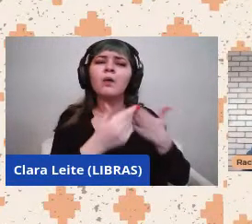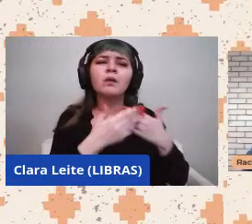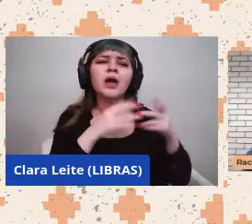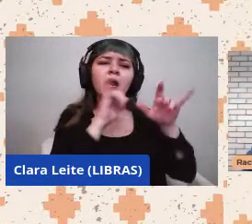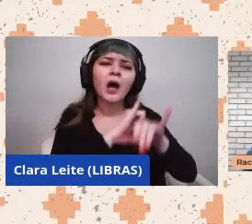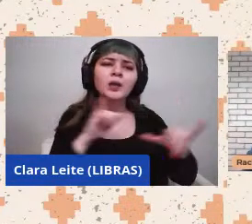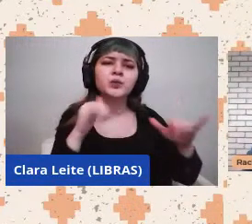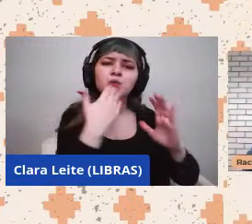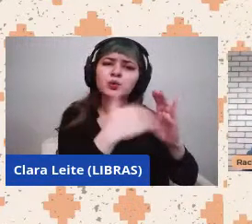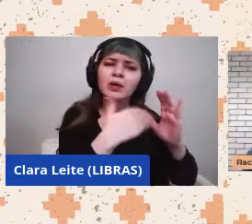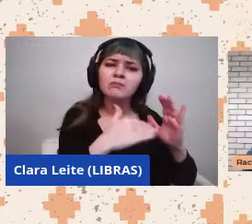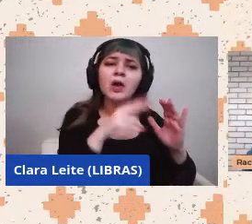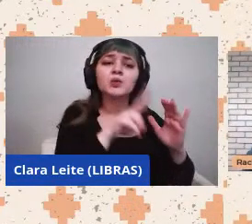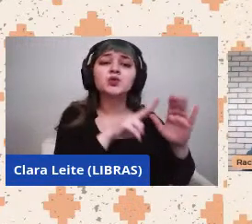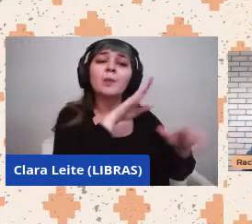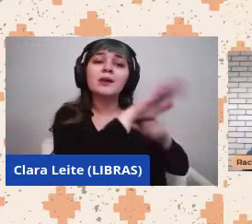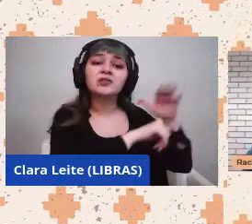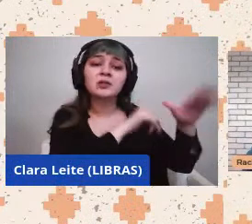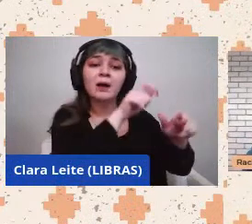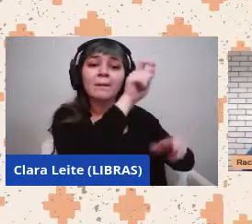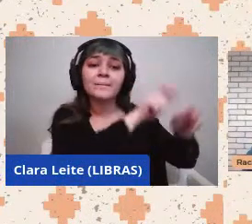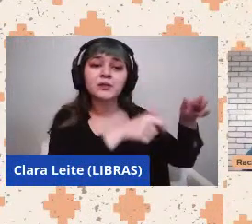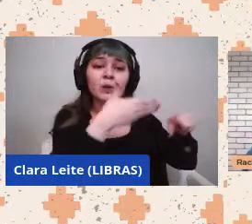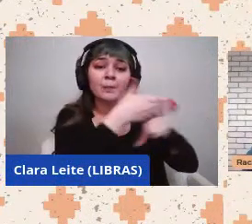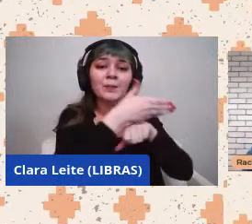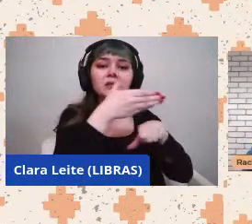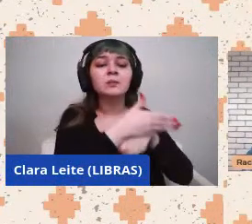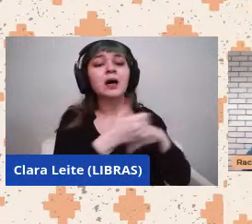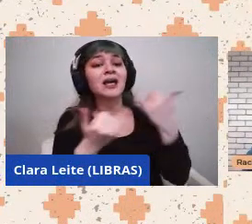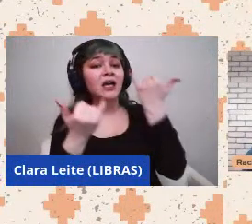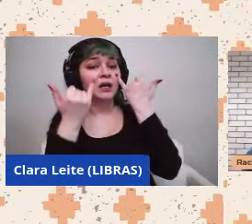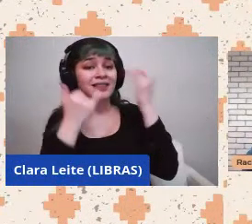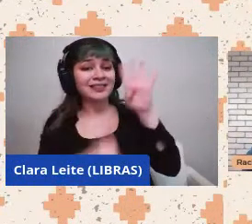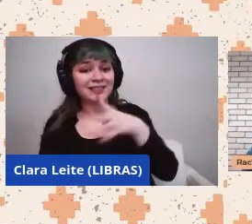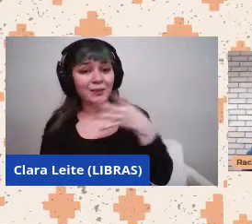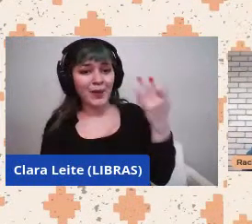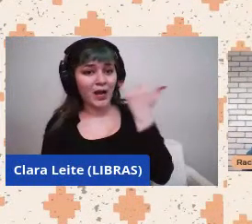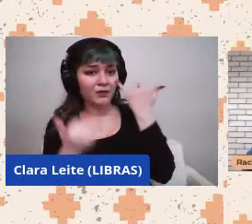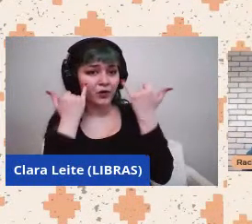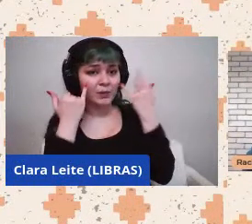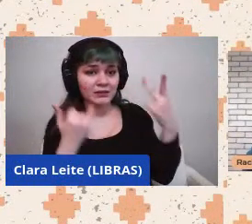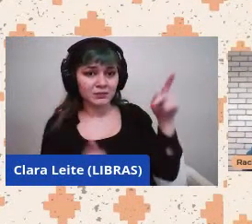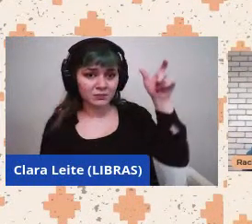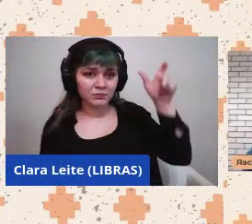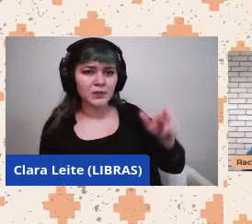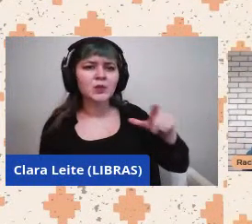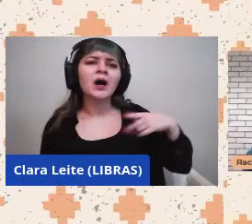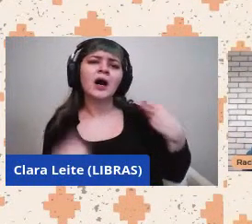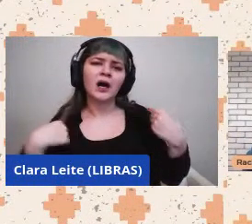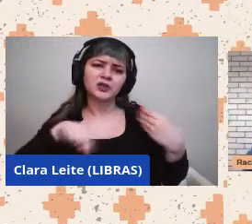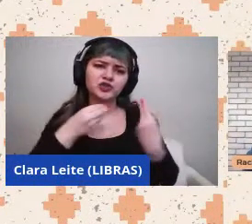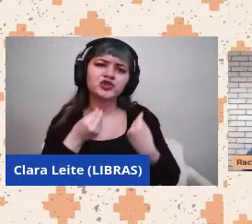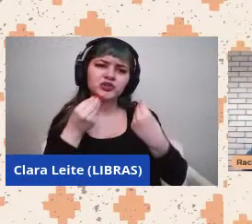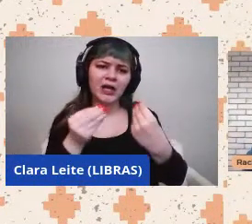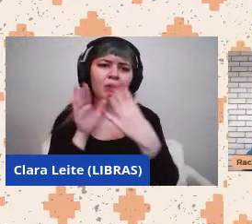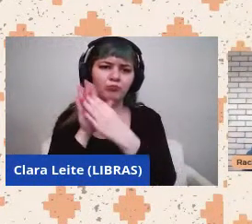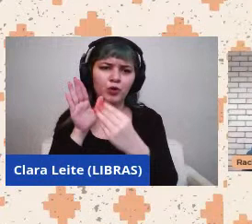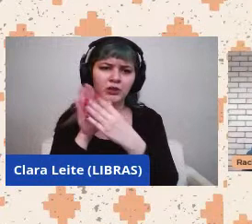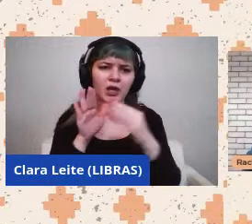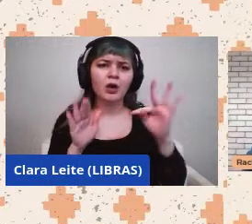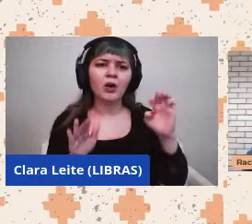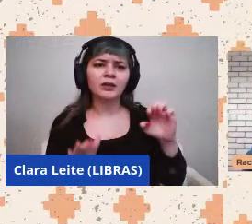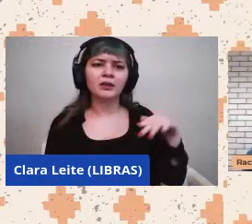recruit participants, a participant information sheet, and we're provided with a template for that. And equally, we're provided